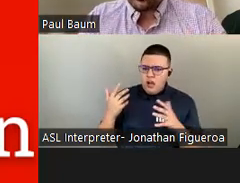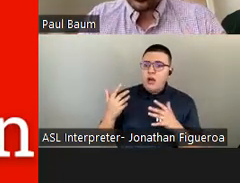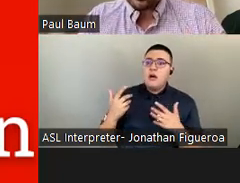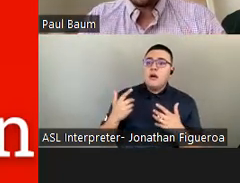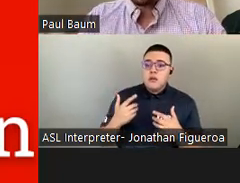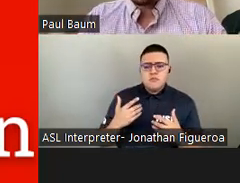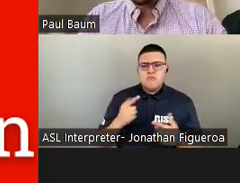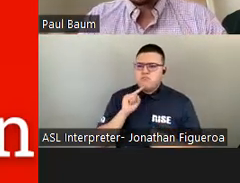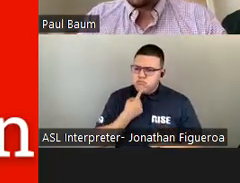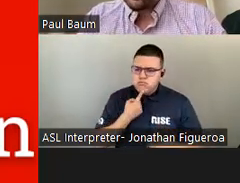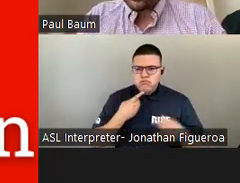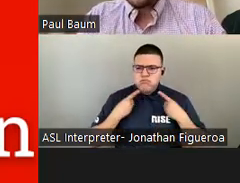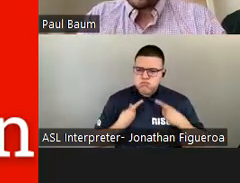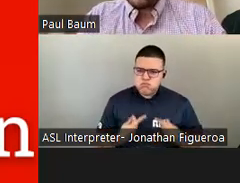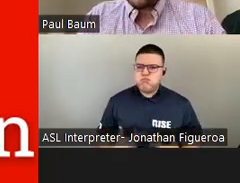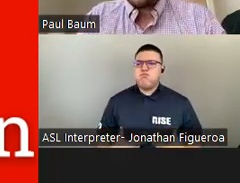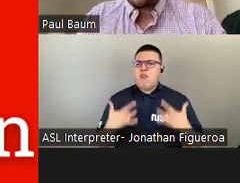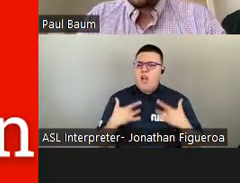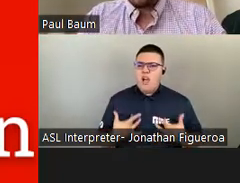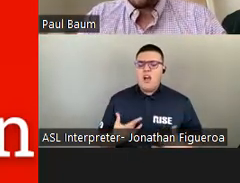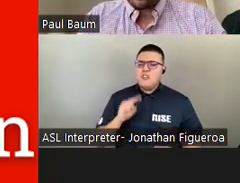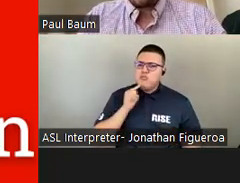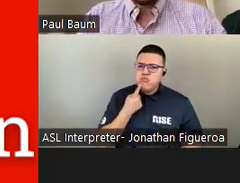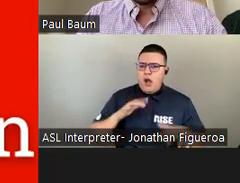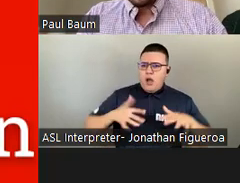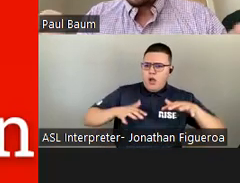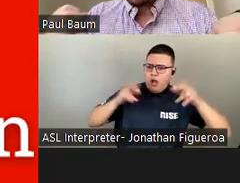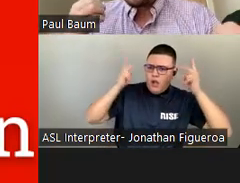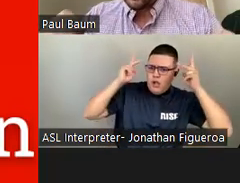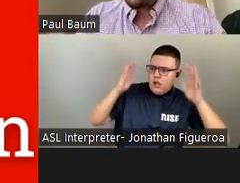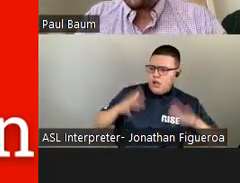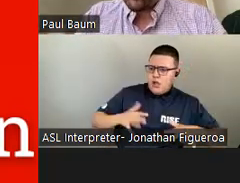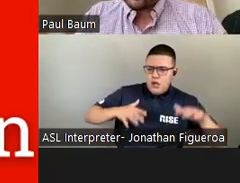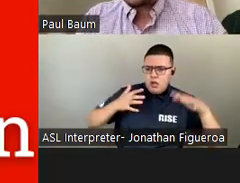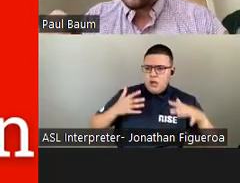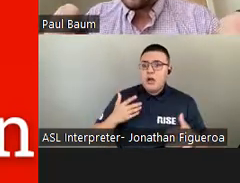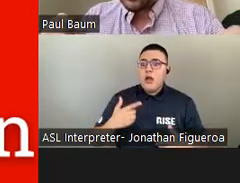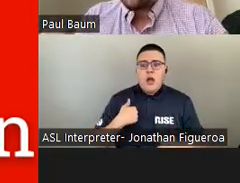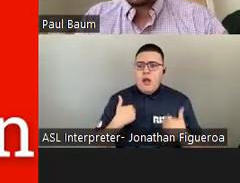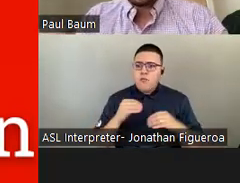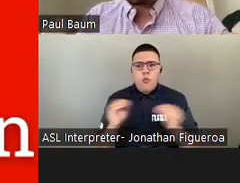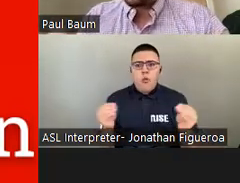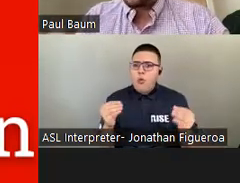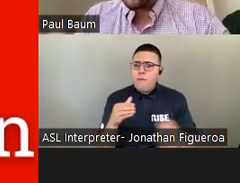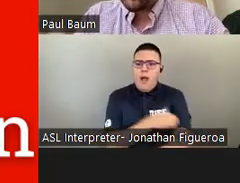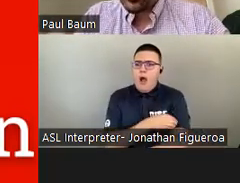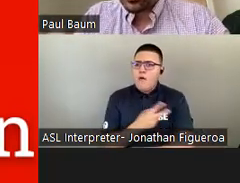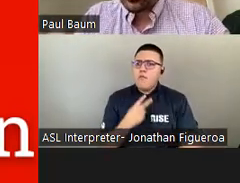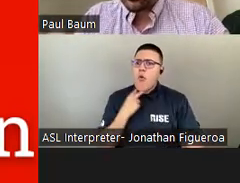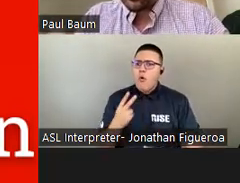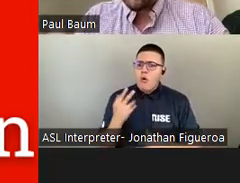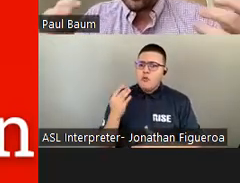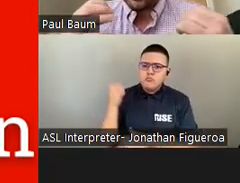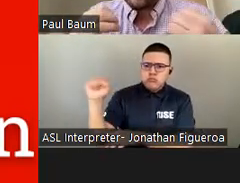severe depression, severe anxiety, okay? And I didn't have the voice and I didn't have the safety in the